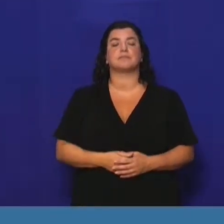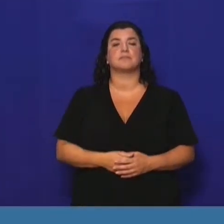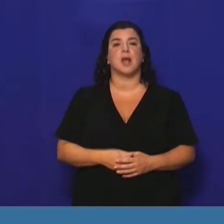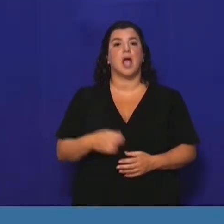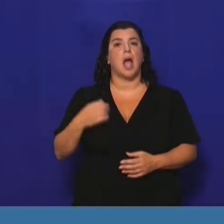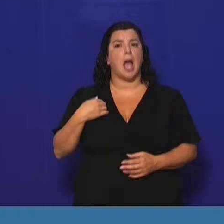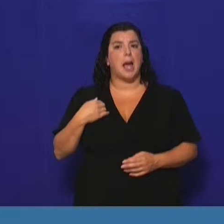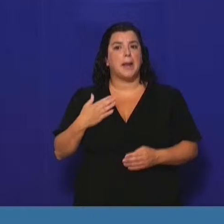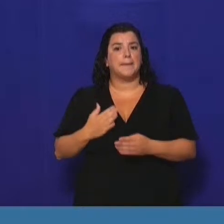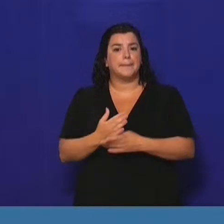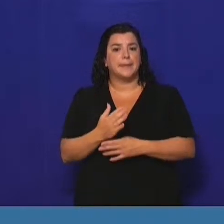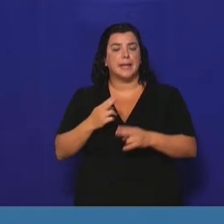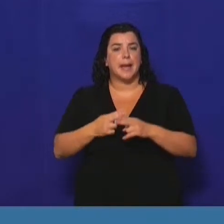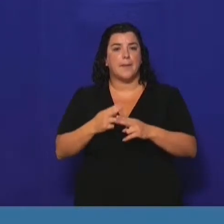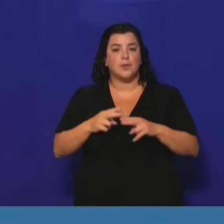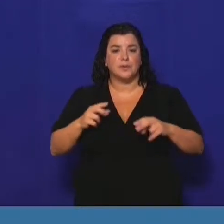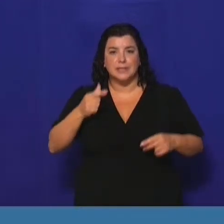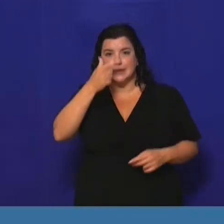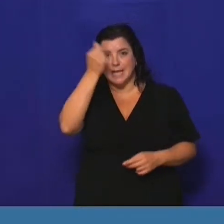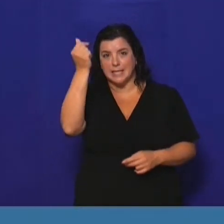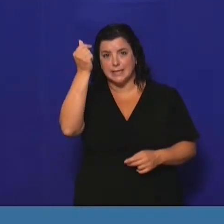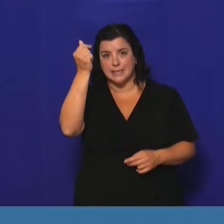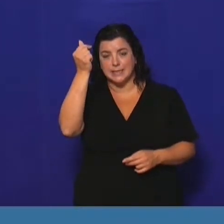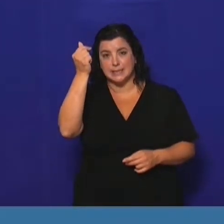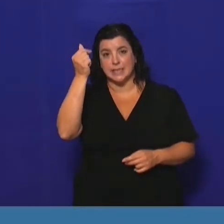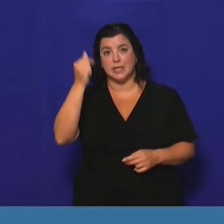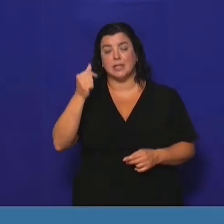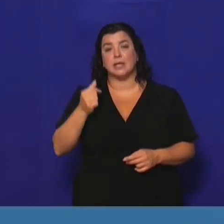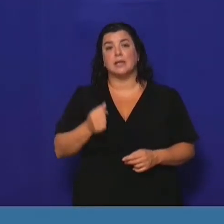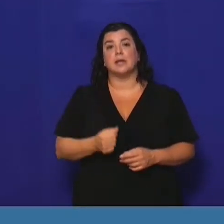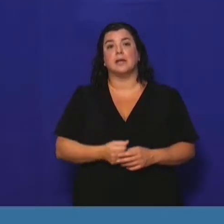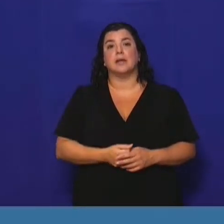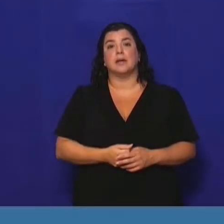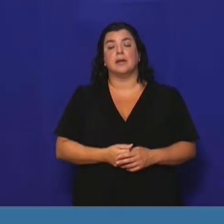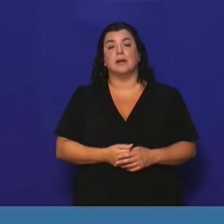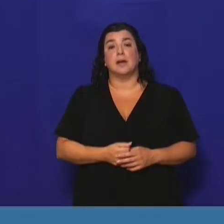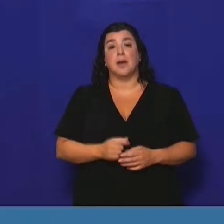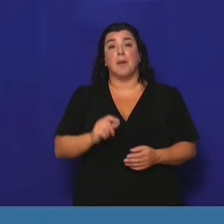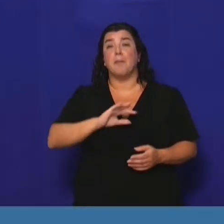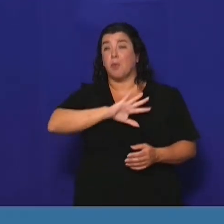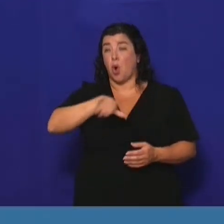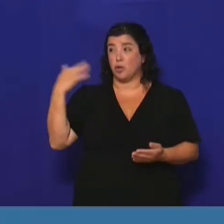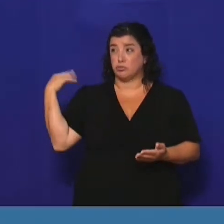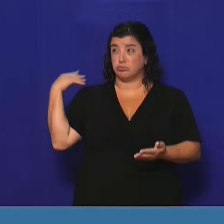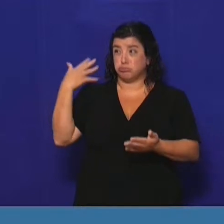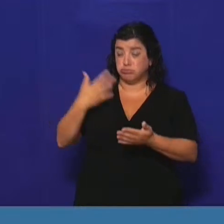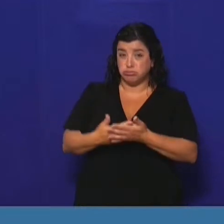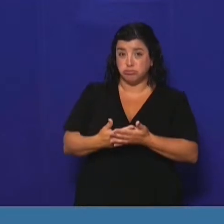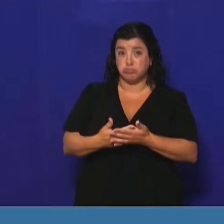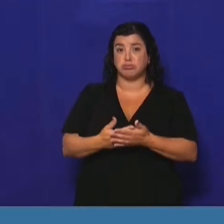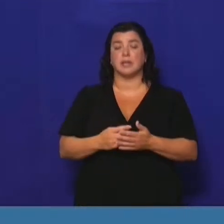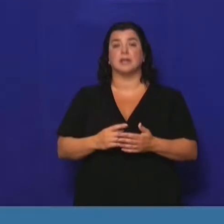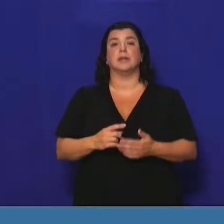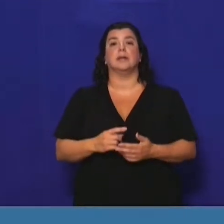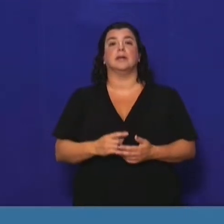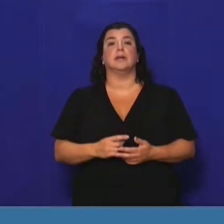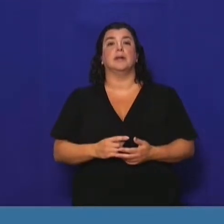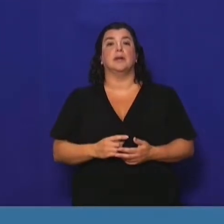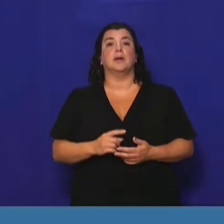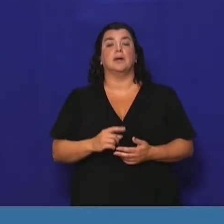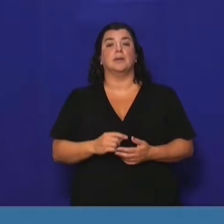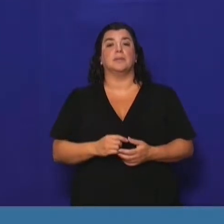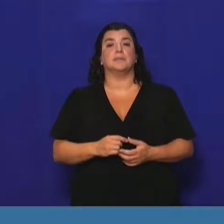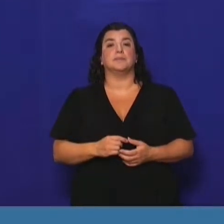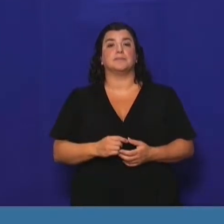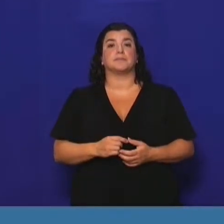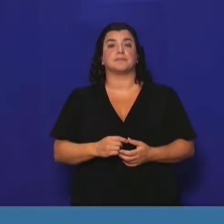dawn it-testijiet għamilna 806 tests li minnhom ħarġu 18 persuna. Taklu semmejtu koll li kellna aktar